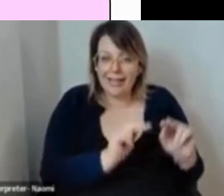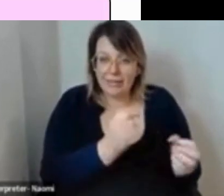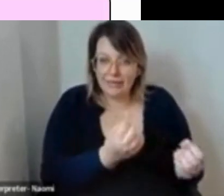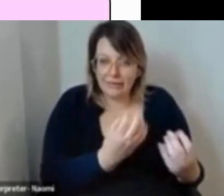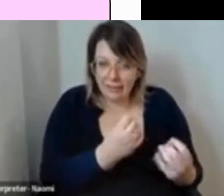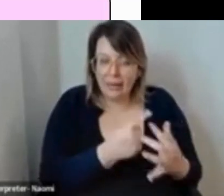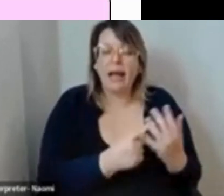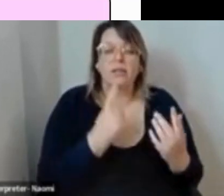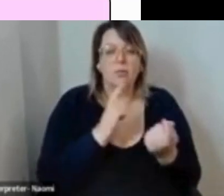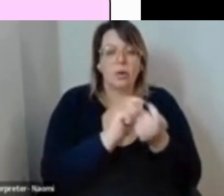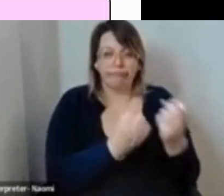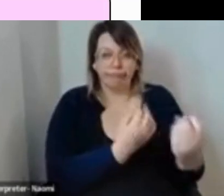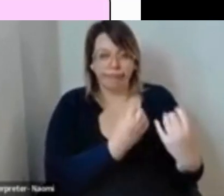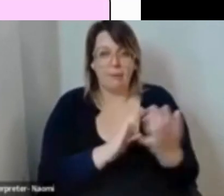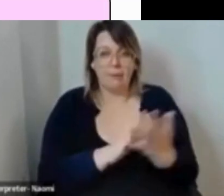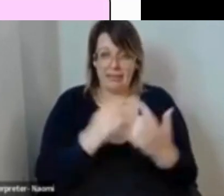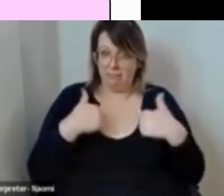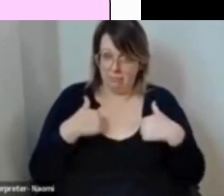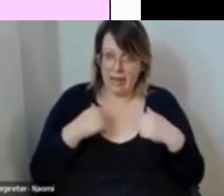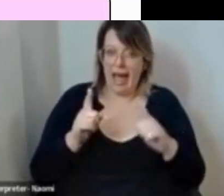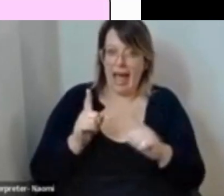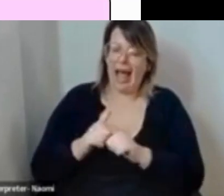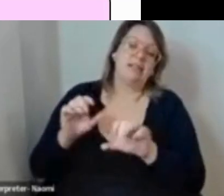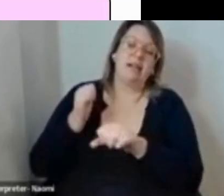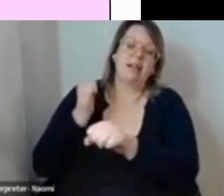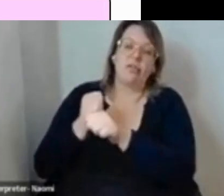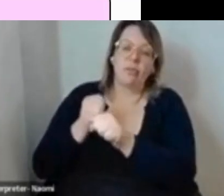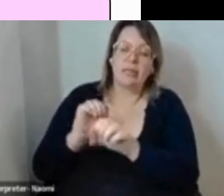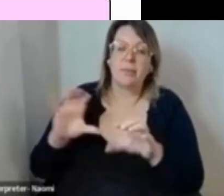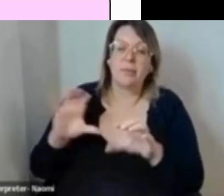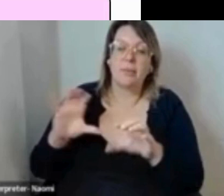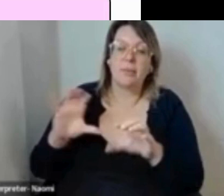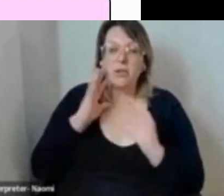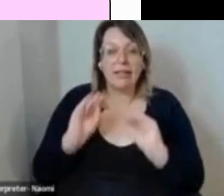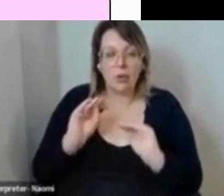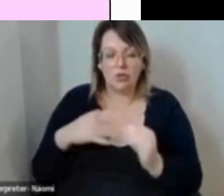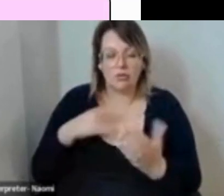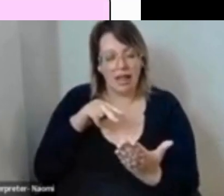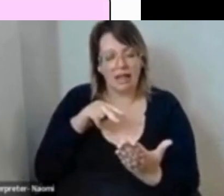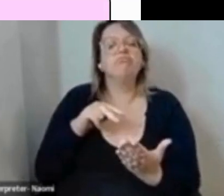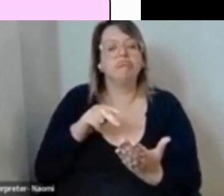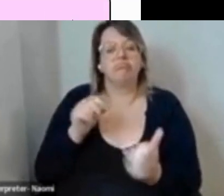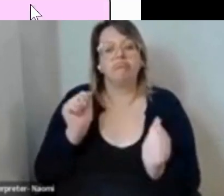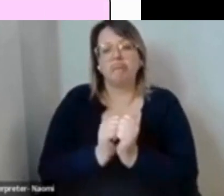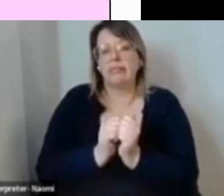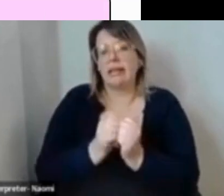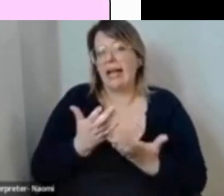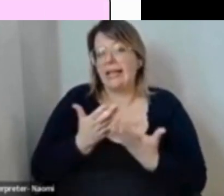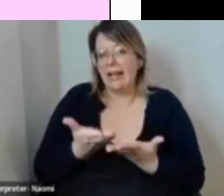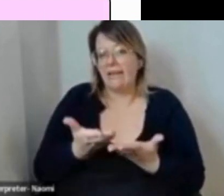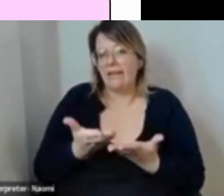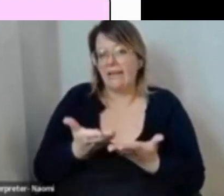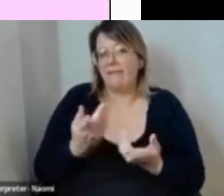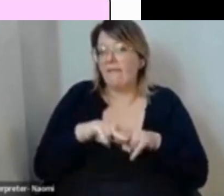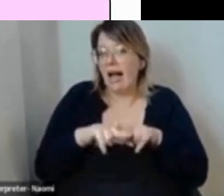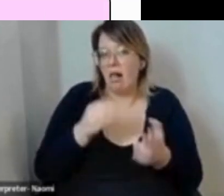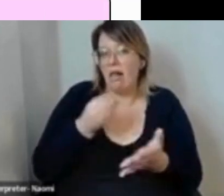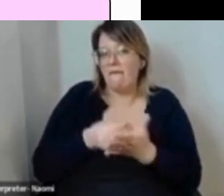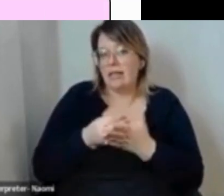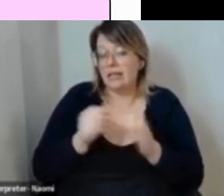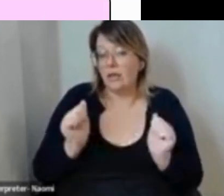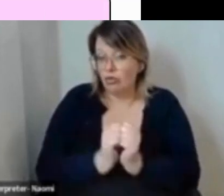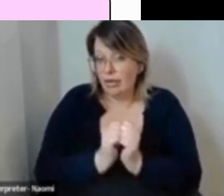us and colleagues at the DFE with the assurance to be able to issue the final funding agreement. In terms of